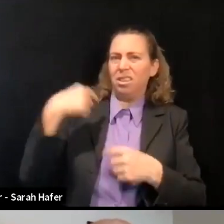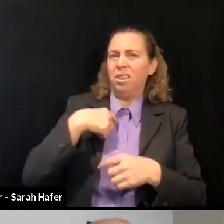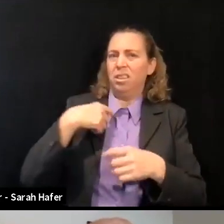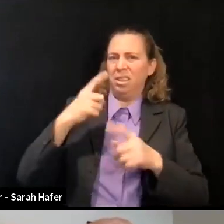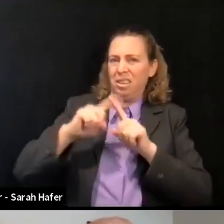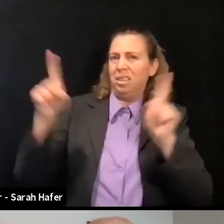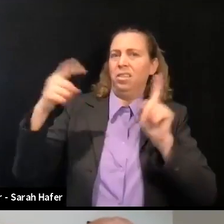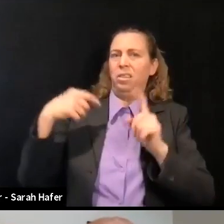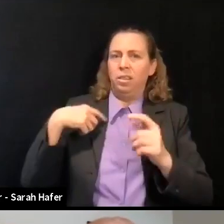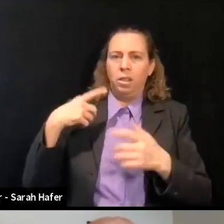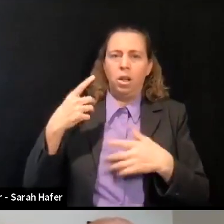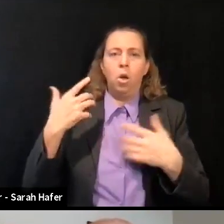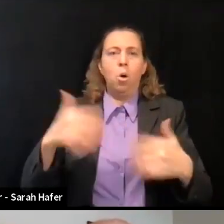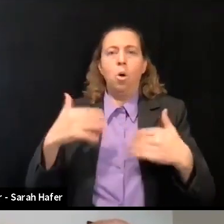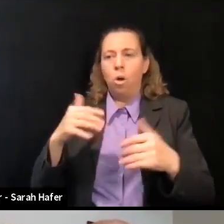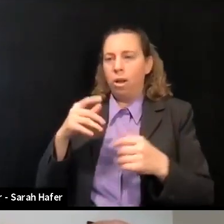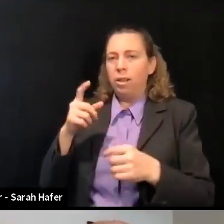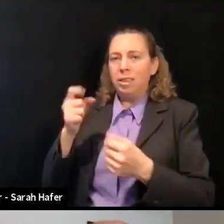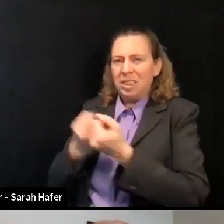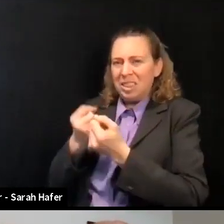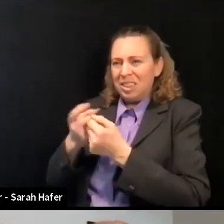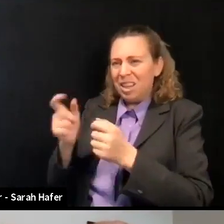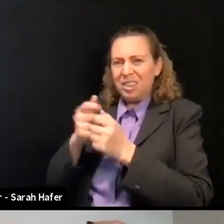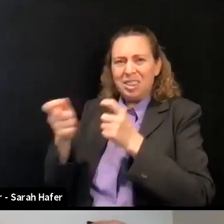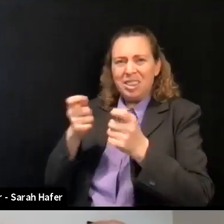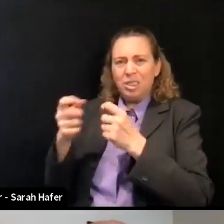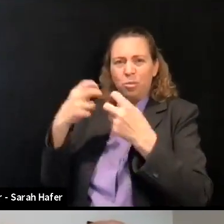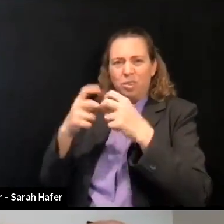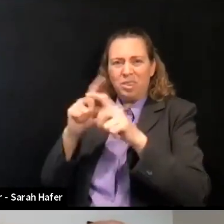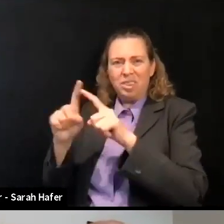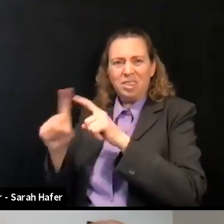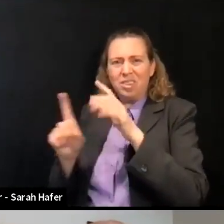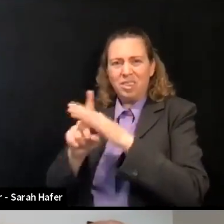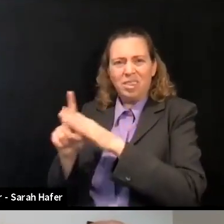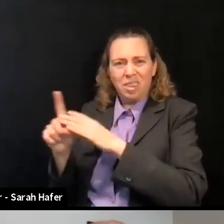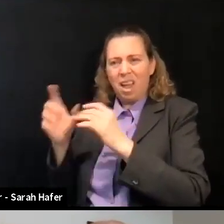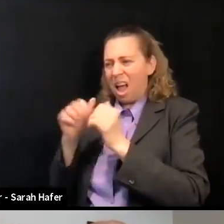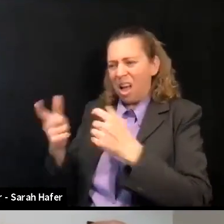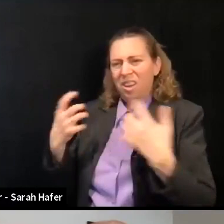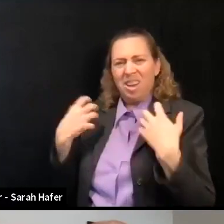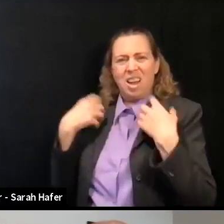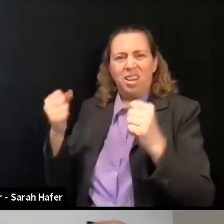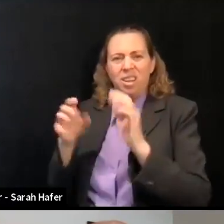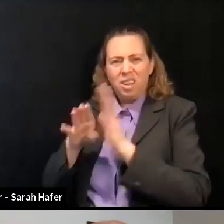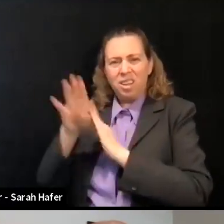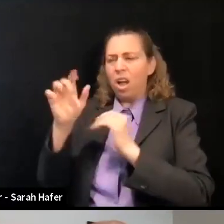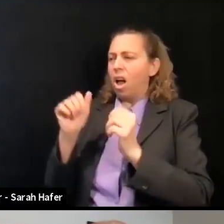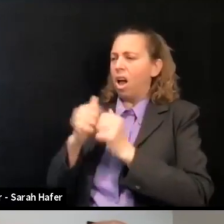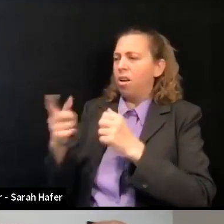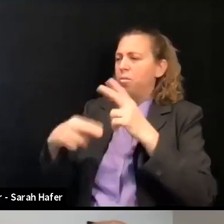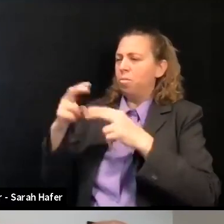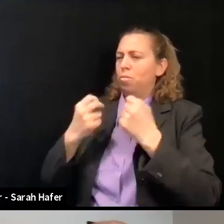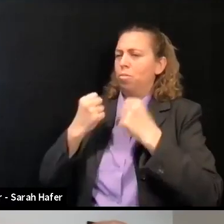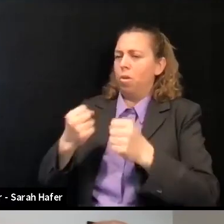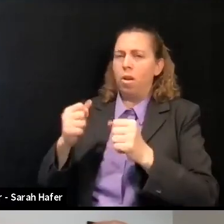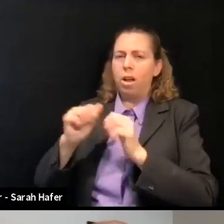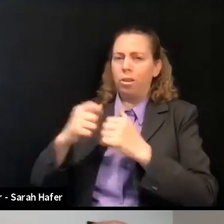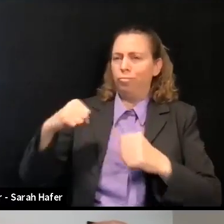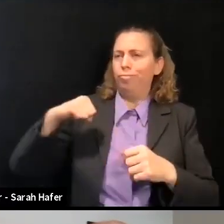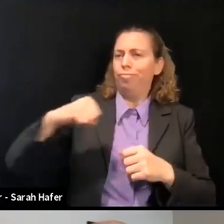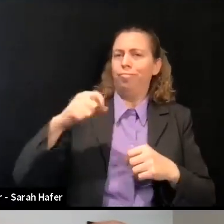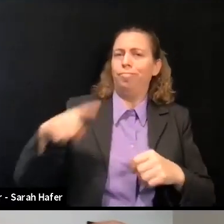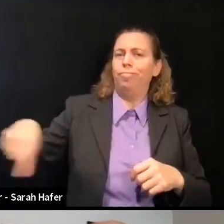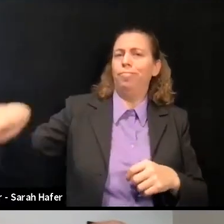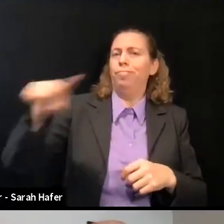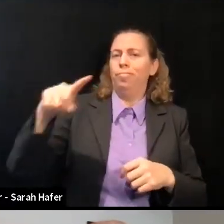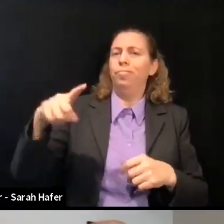us to shine a light on the strength, on the thriving, on the resilience that our kids are feeling and reinforce that. And sometimes reminding them of